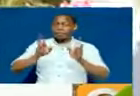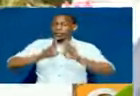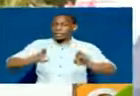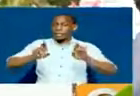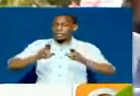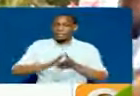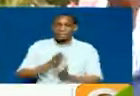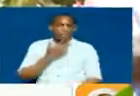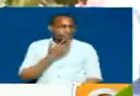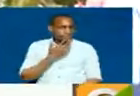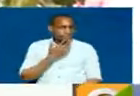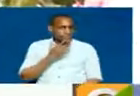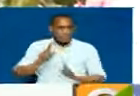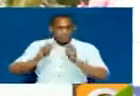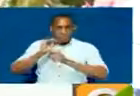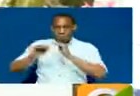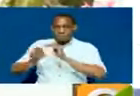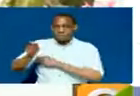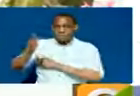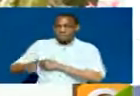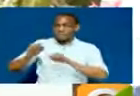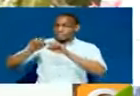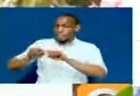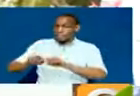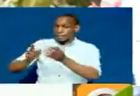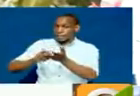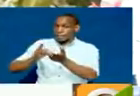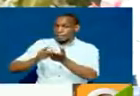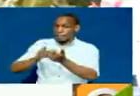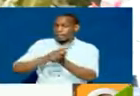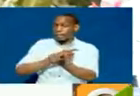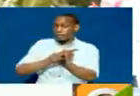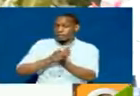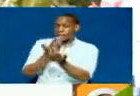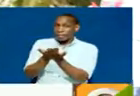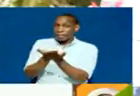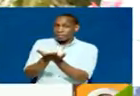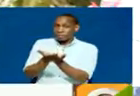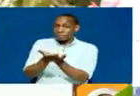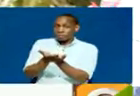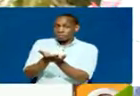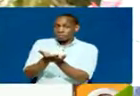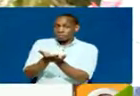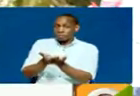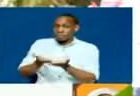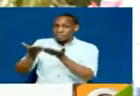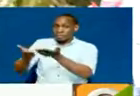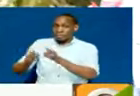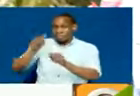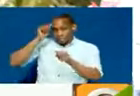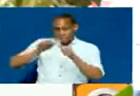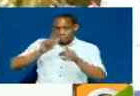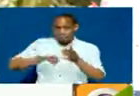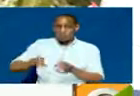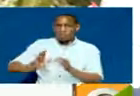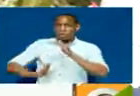kabisa. A whole team of judges, depending on the number of the petitions that come in, and remember also